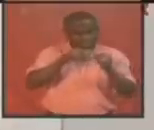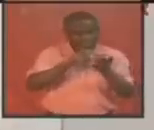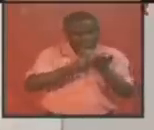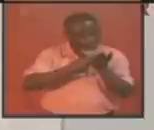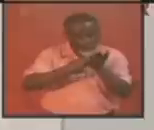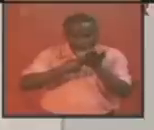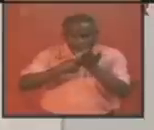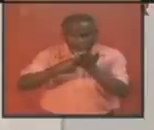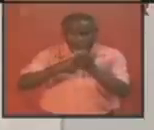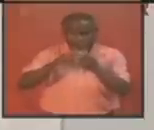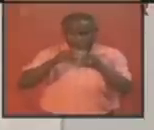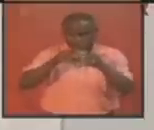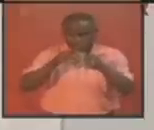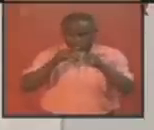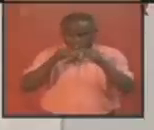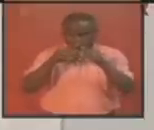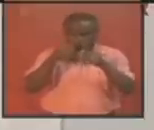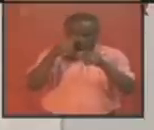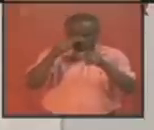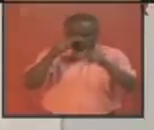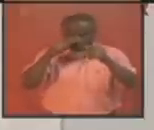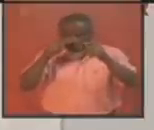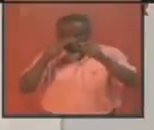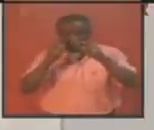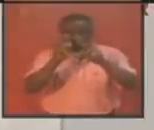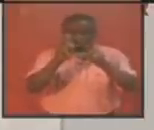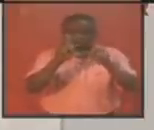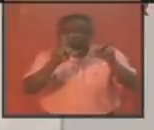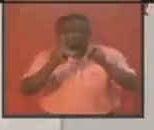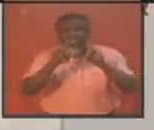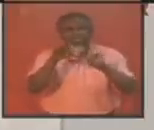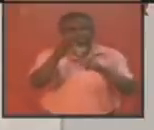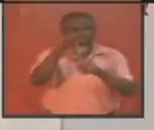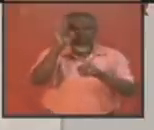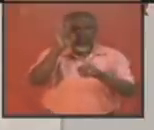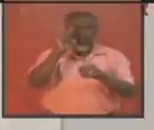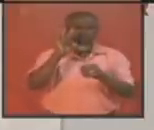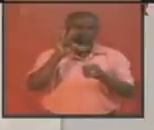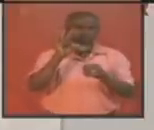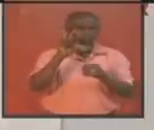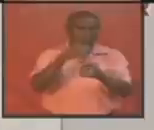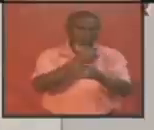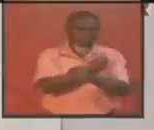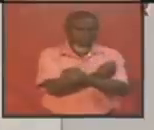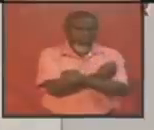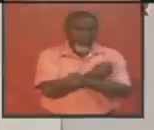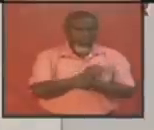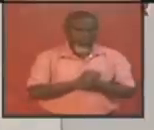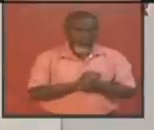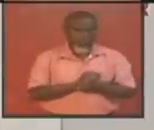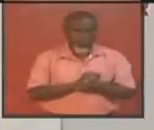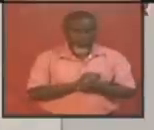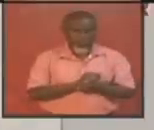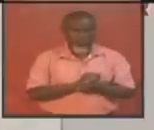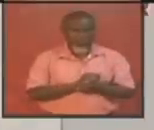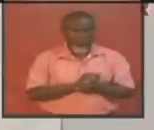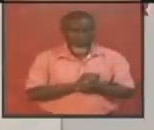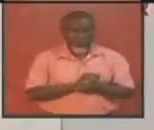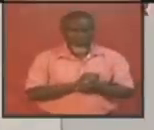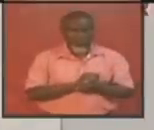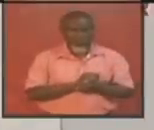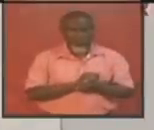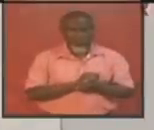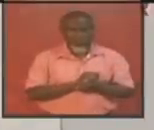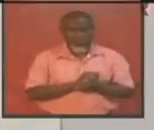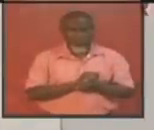all avenues for purchase of vaccines. The good news, just to expand on your question, the good news